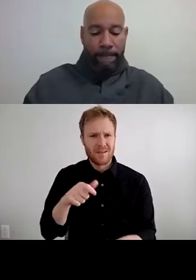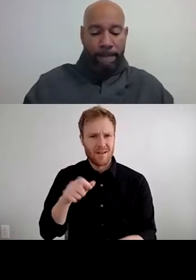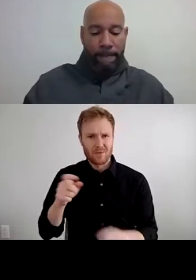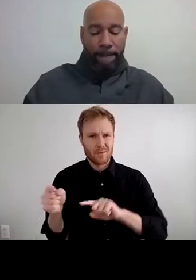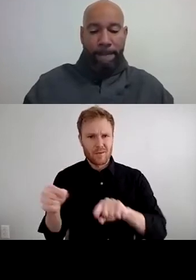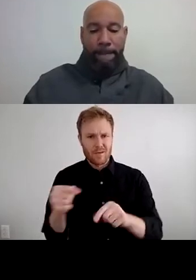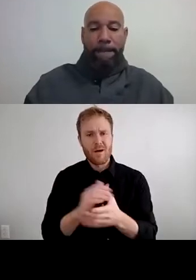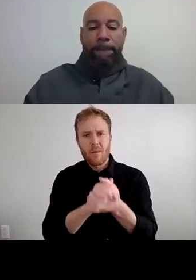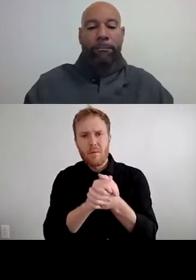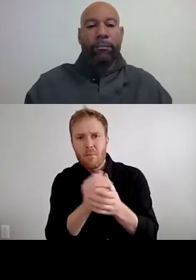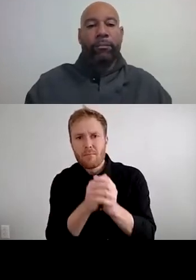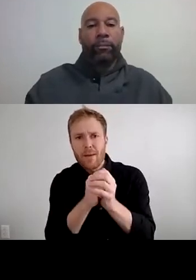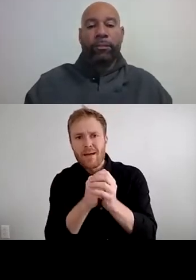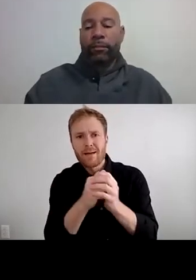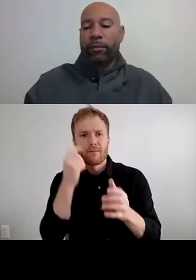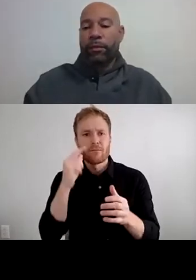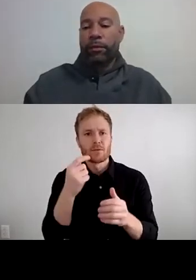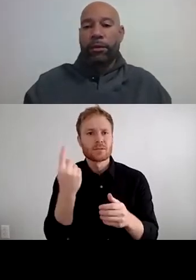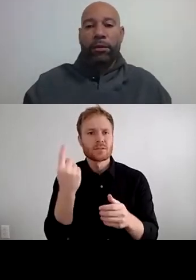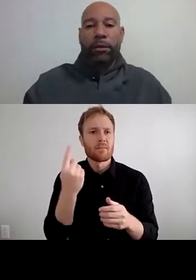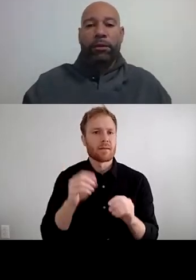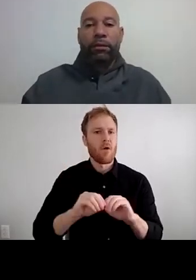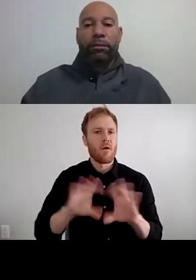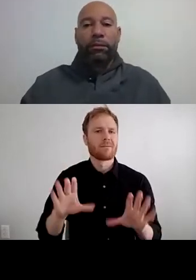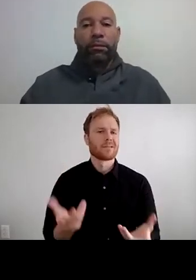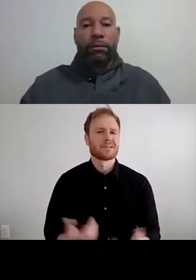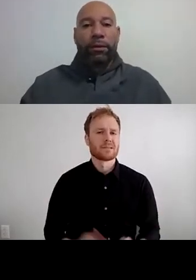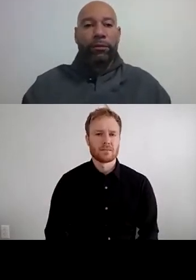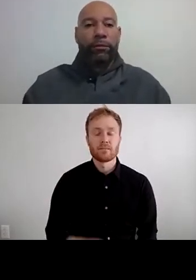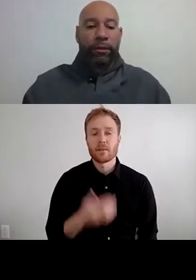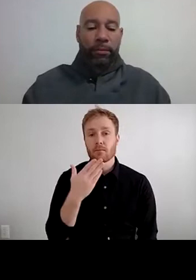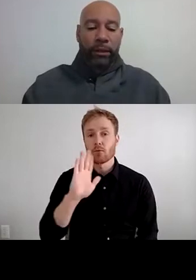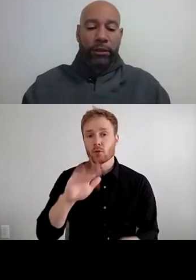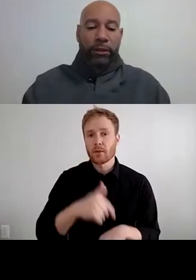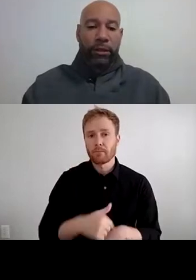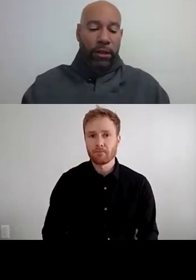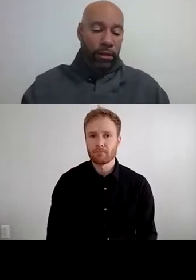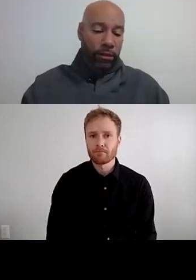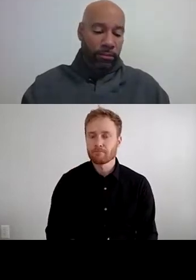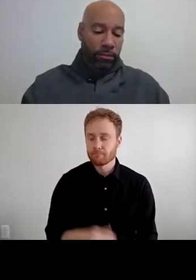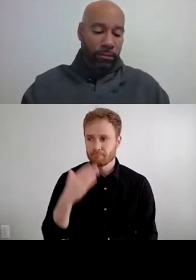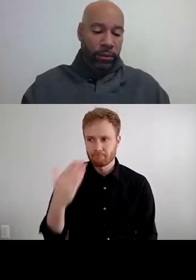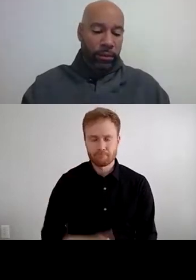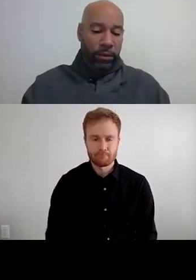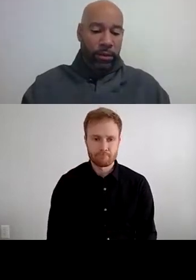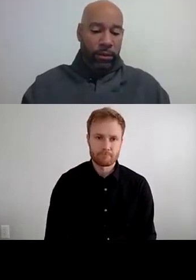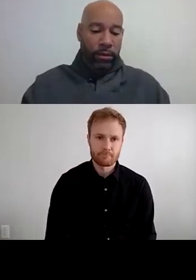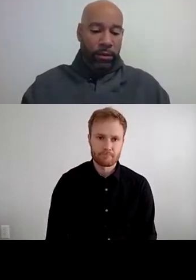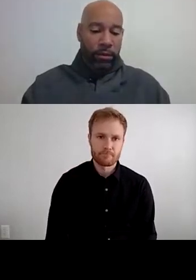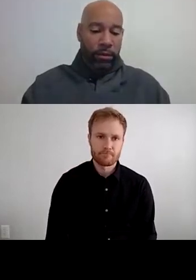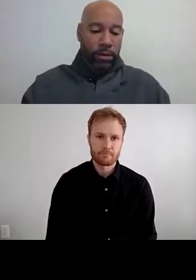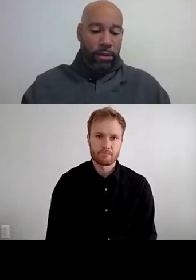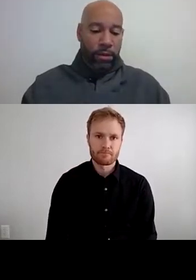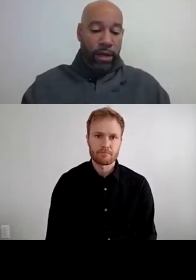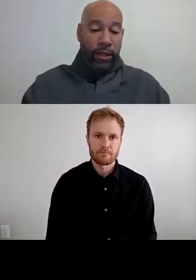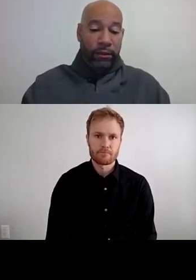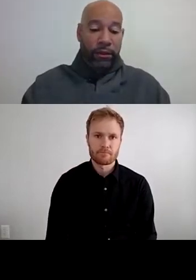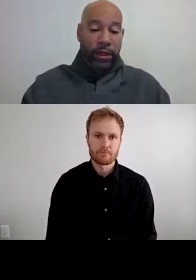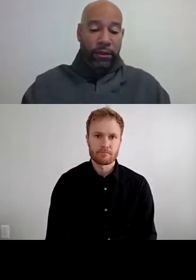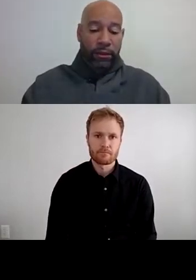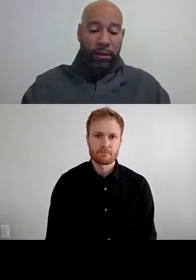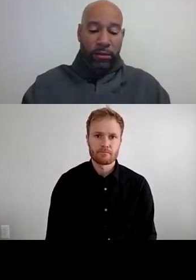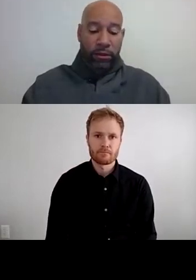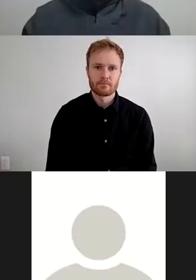you for your time. Thank you very much. That